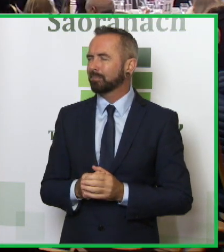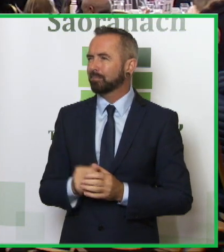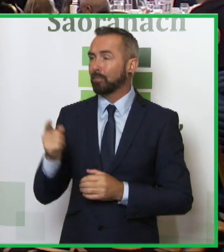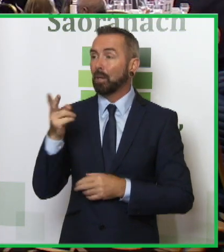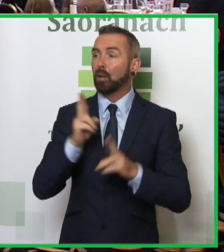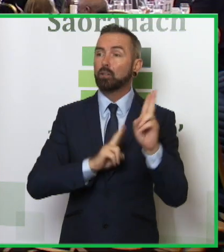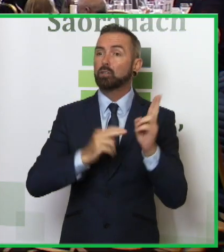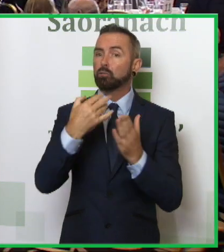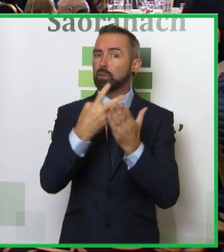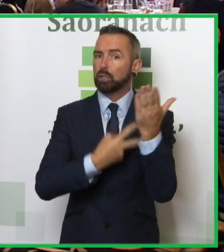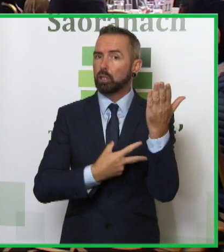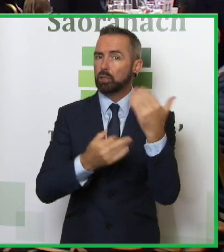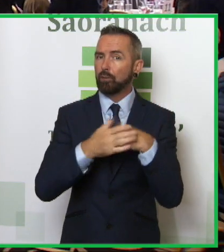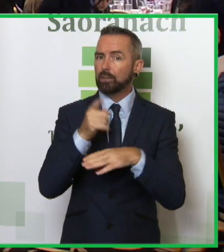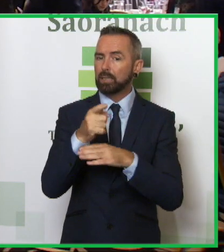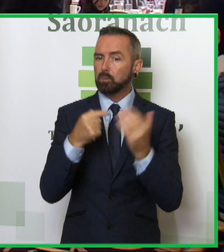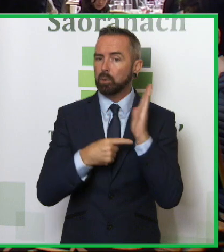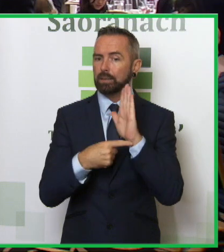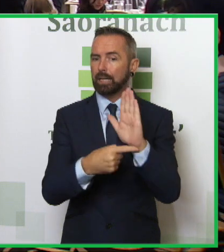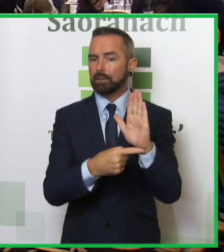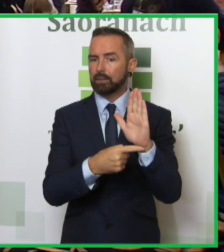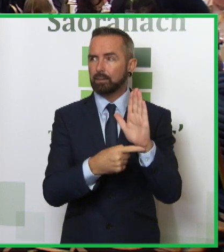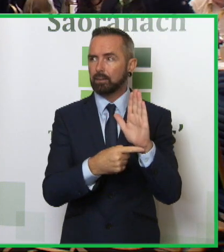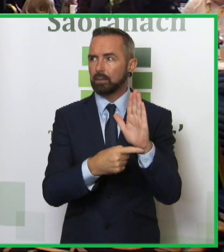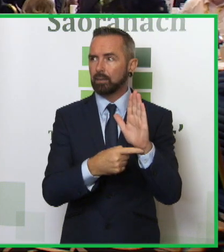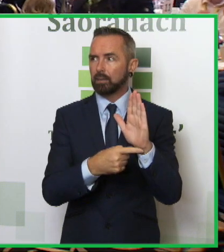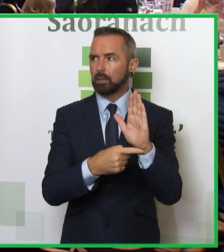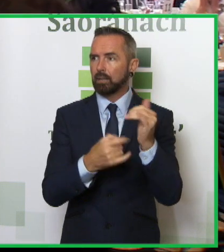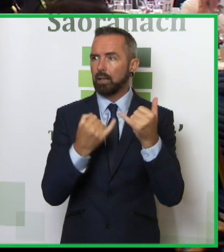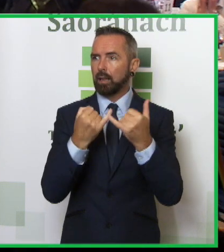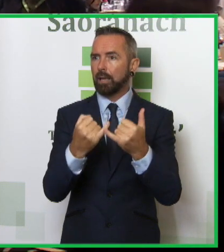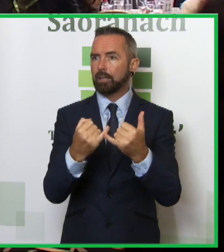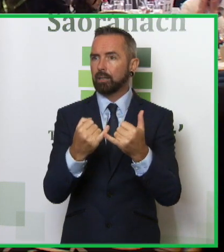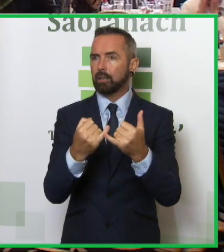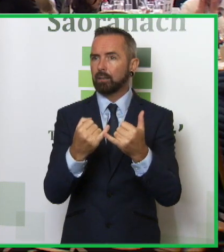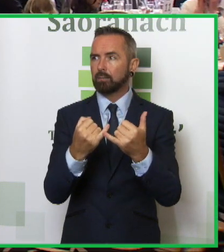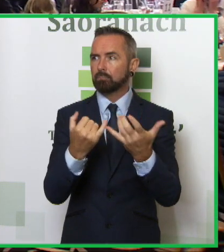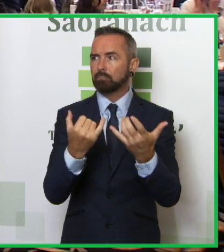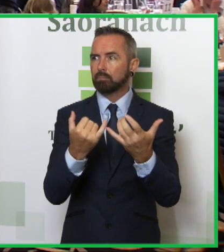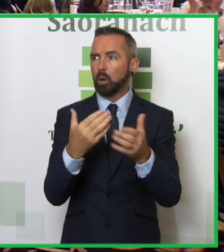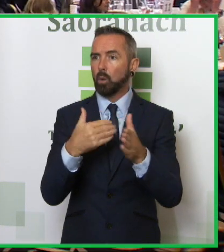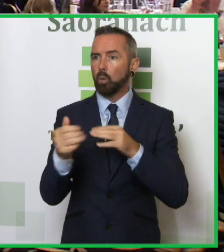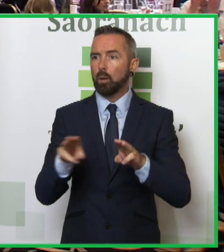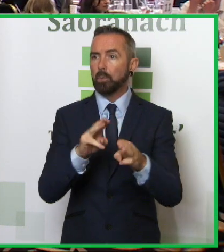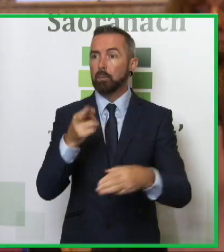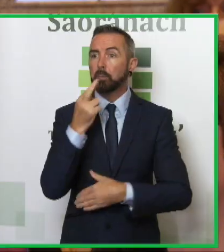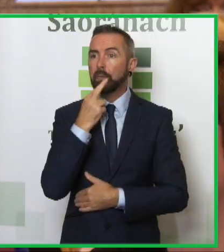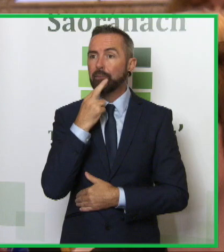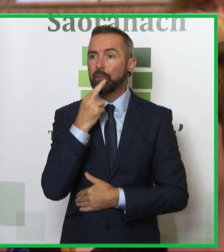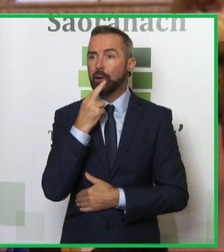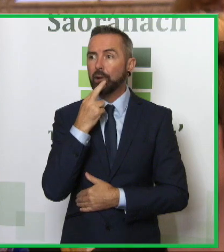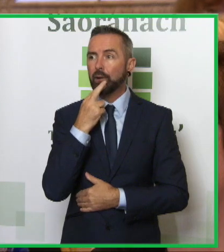the outcome of this poll not just be presented as it is in terms of like a graph of the preferences of the